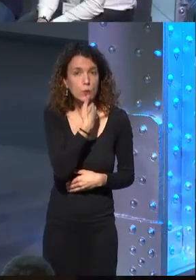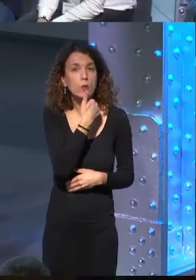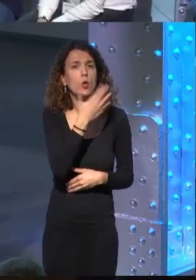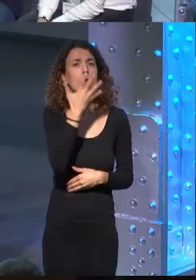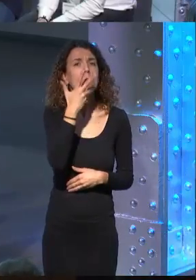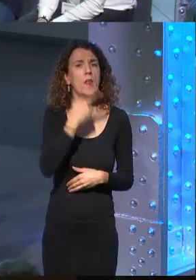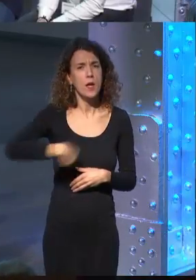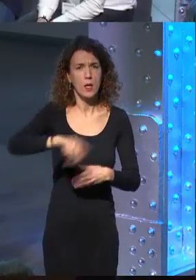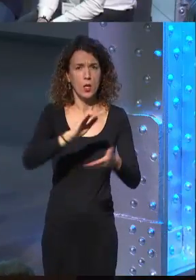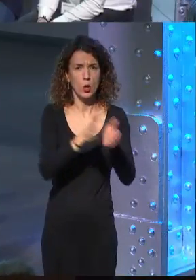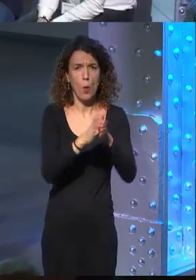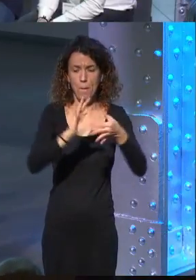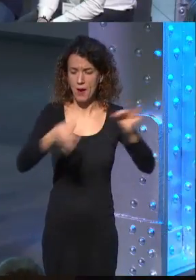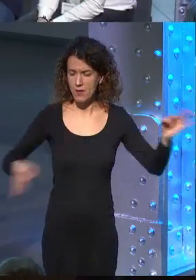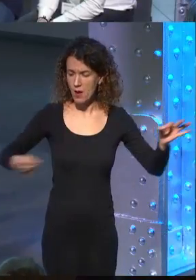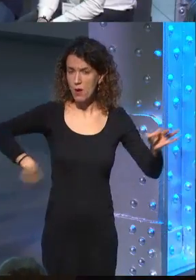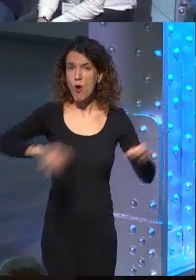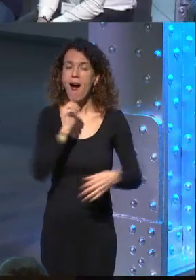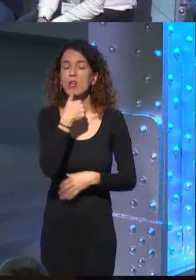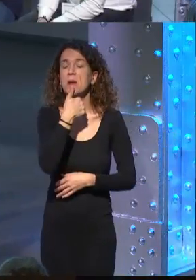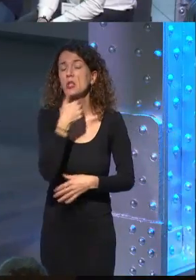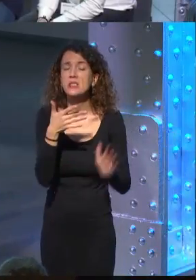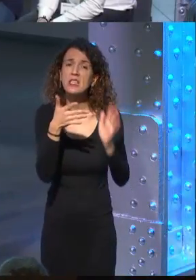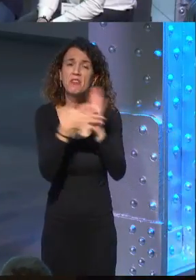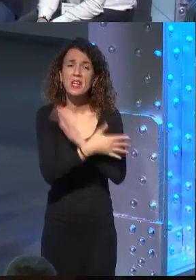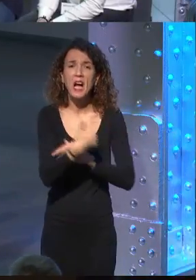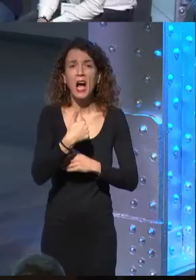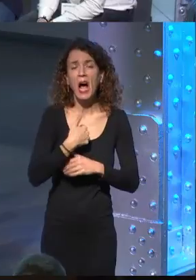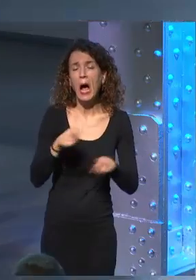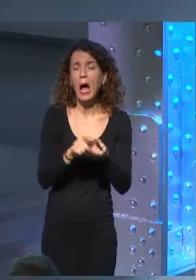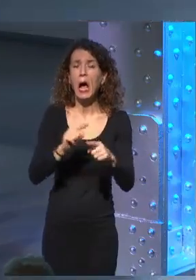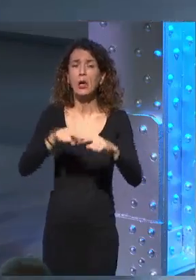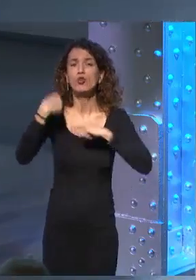the privacy, or the anonymity, so to speak,